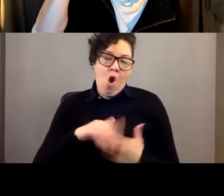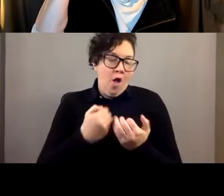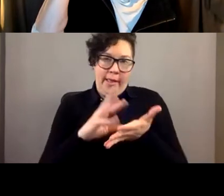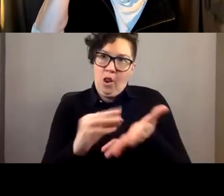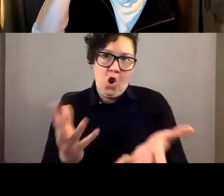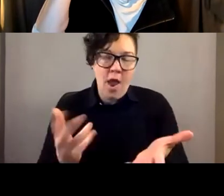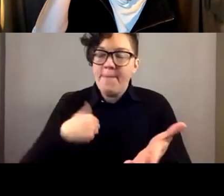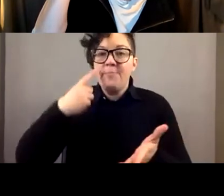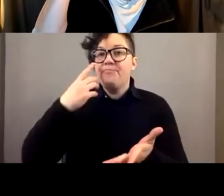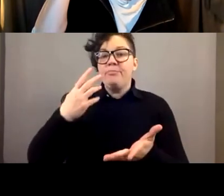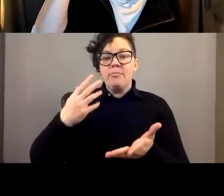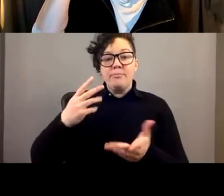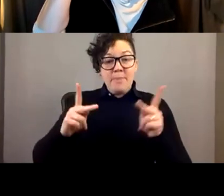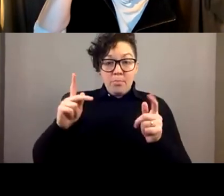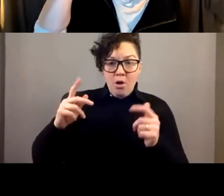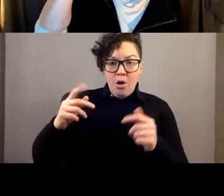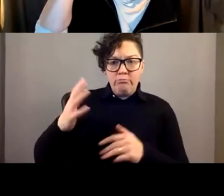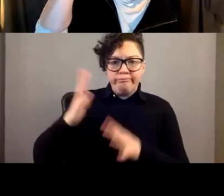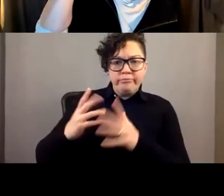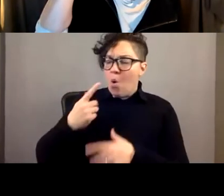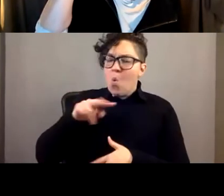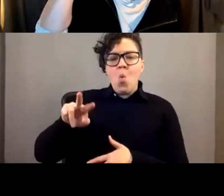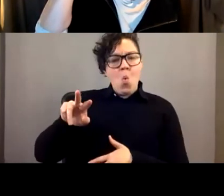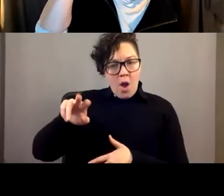people were celebrating South Africa at one point. I think